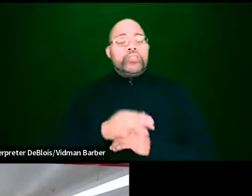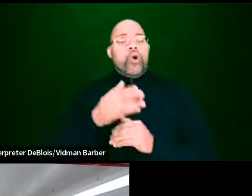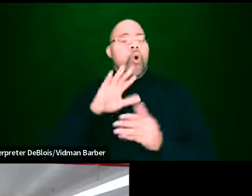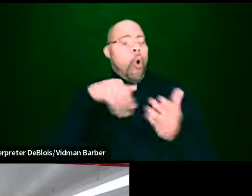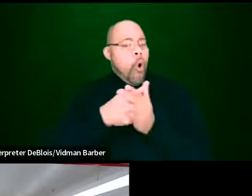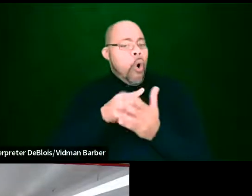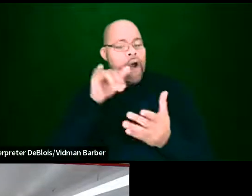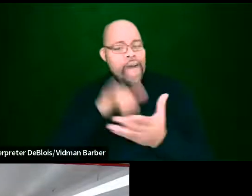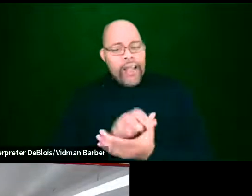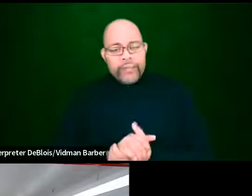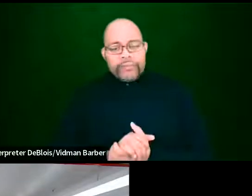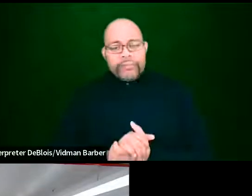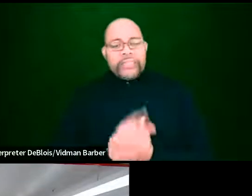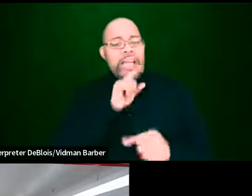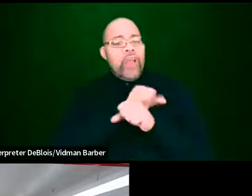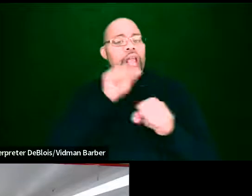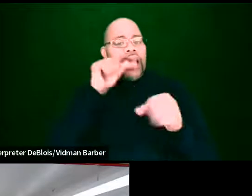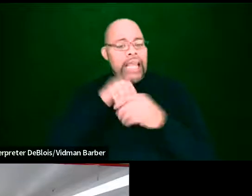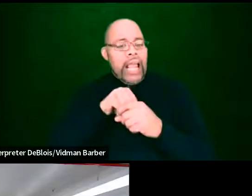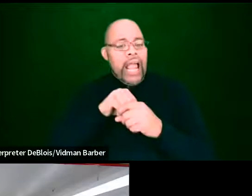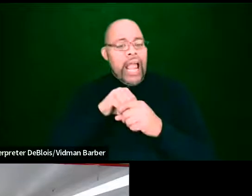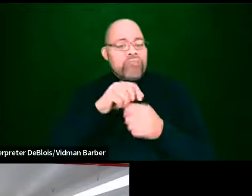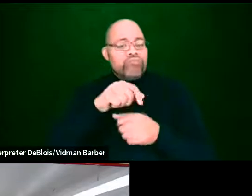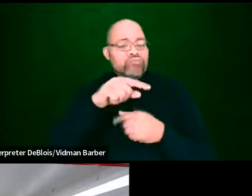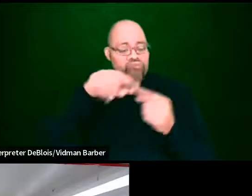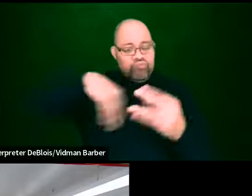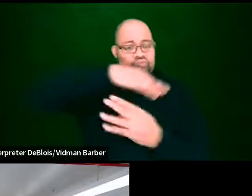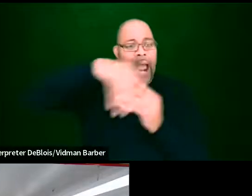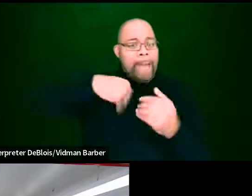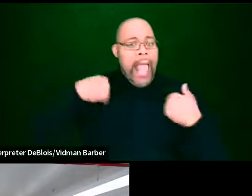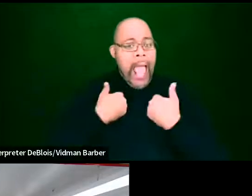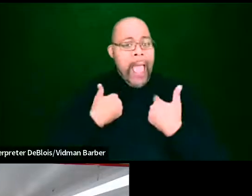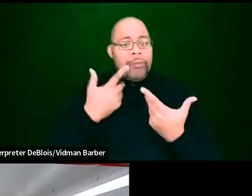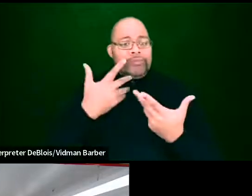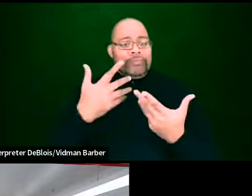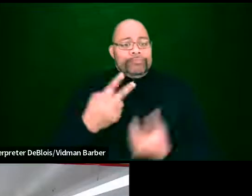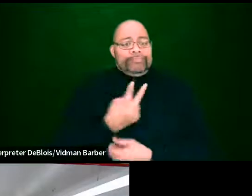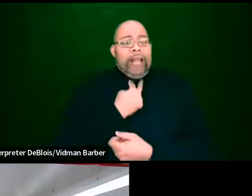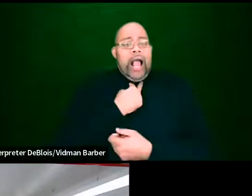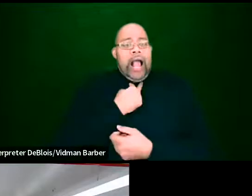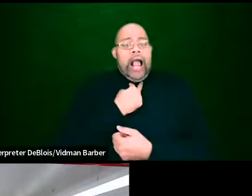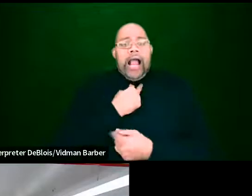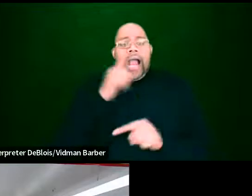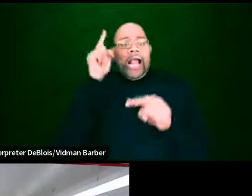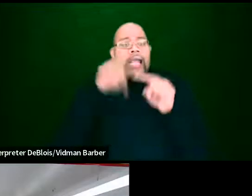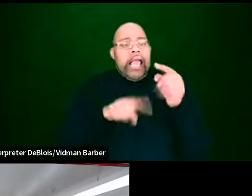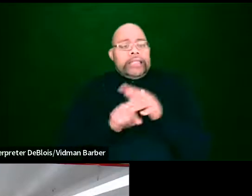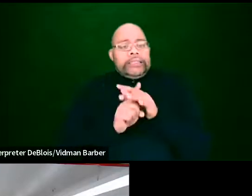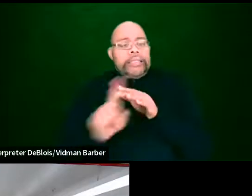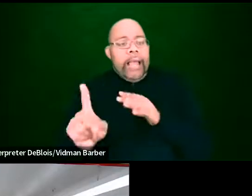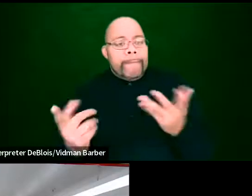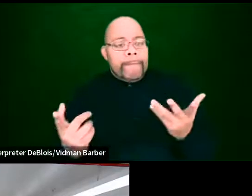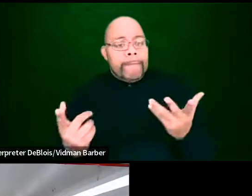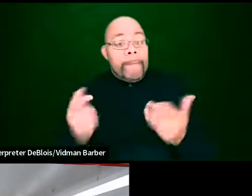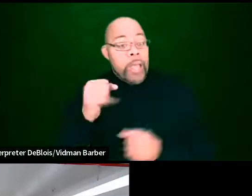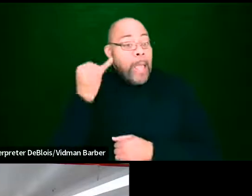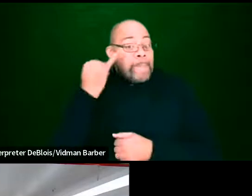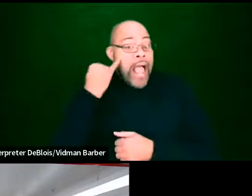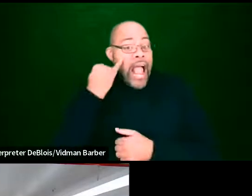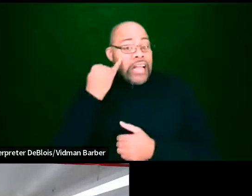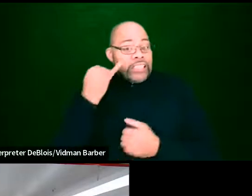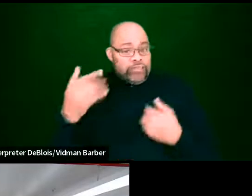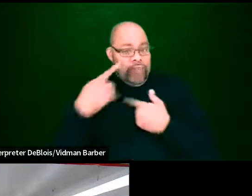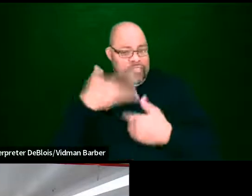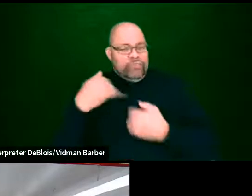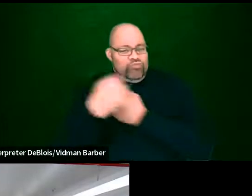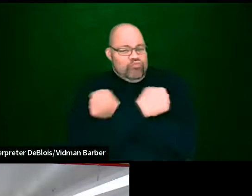that actually can get wrapped around an animal and they get entangled in it and they cannot get out. And could you imagine, like, wrap your arms